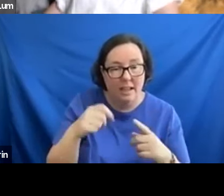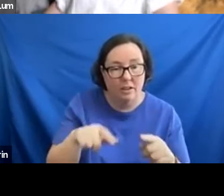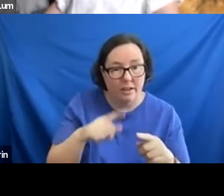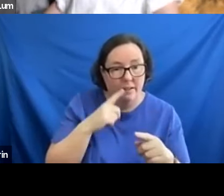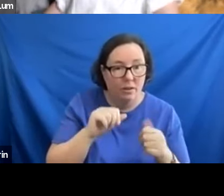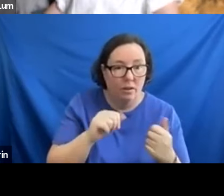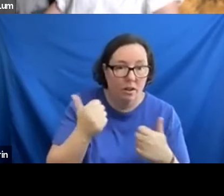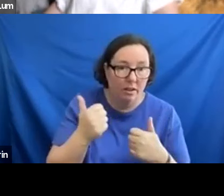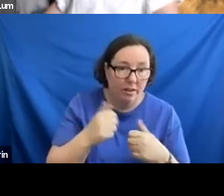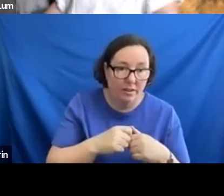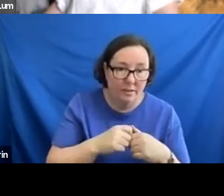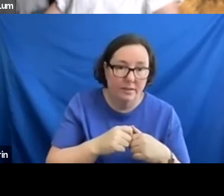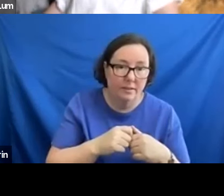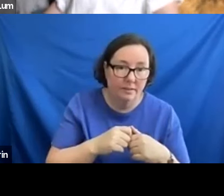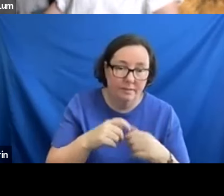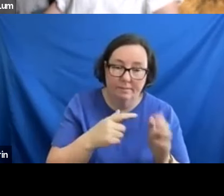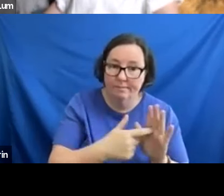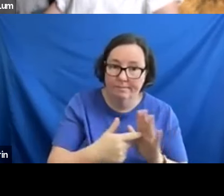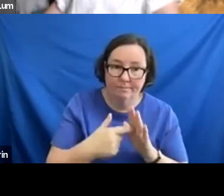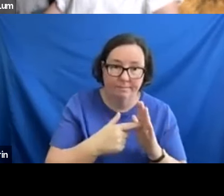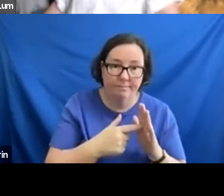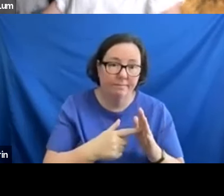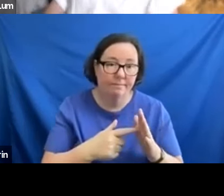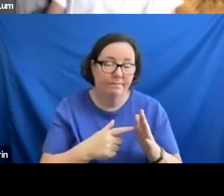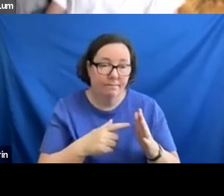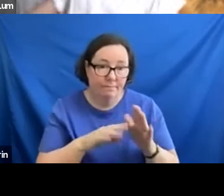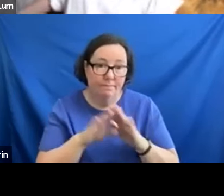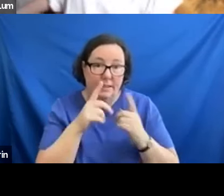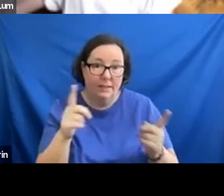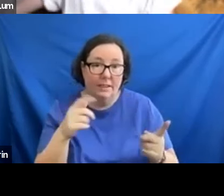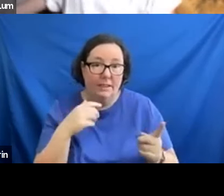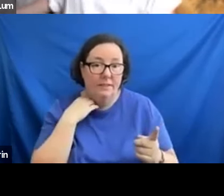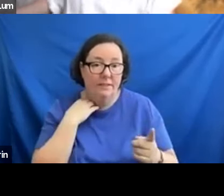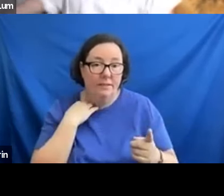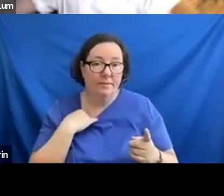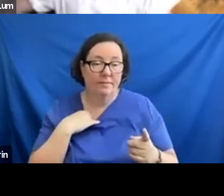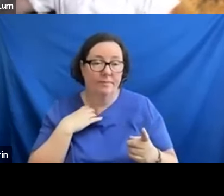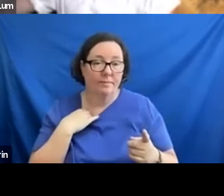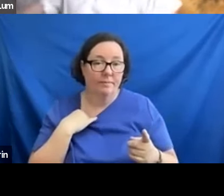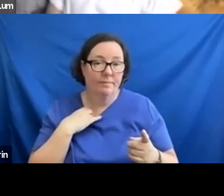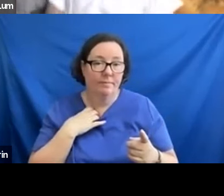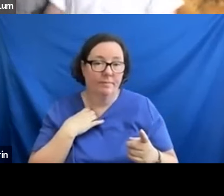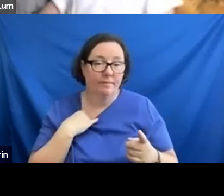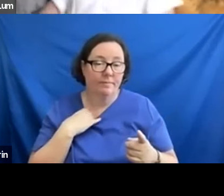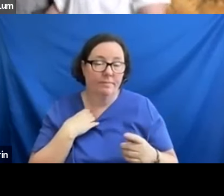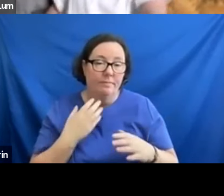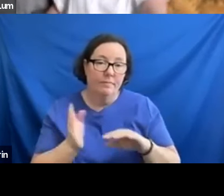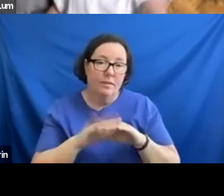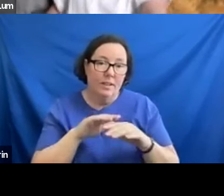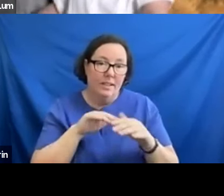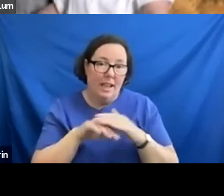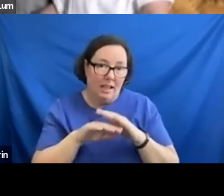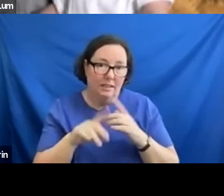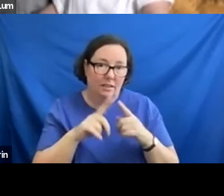for all others. It has shown to be effective in terms of increasing access to